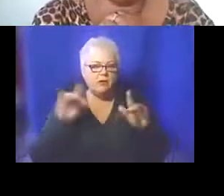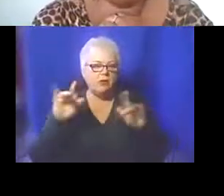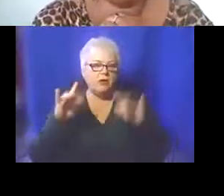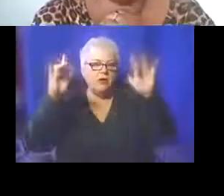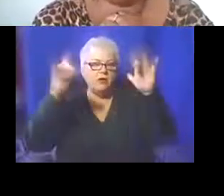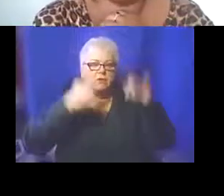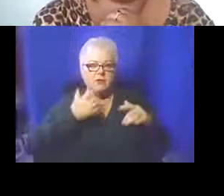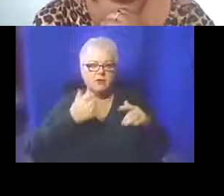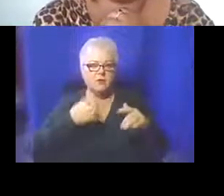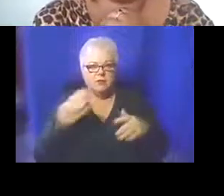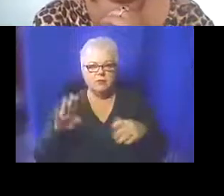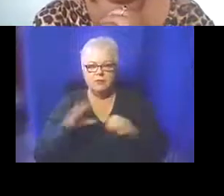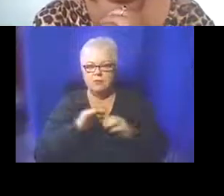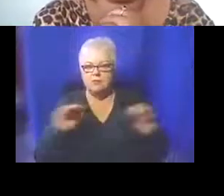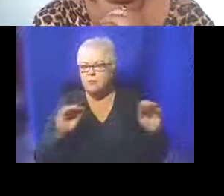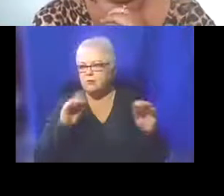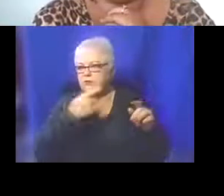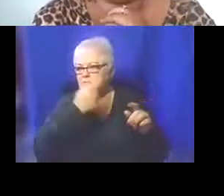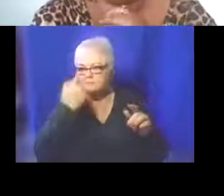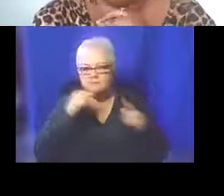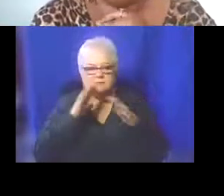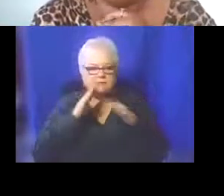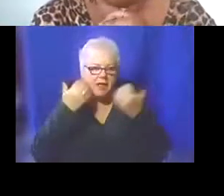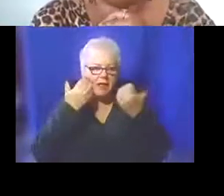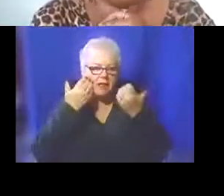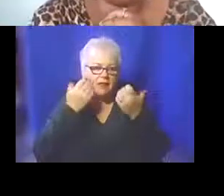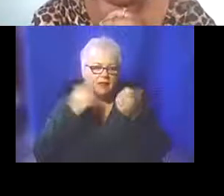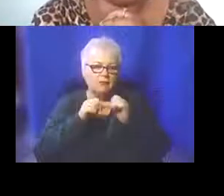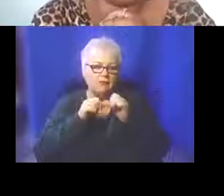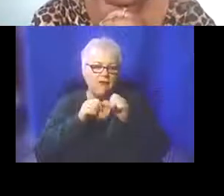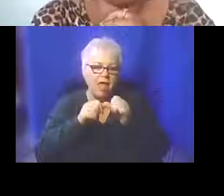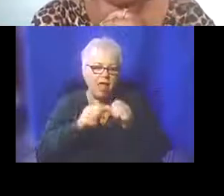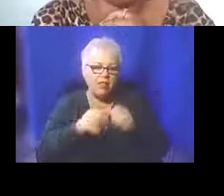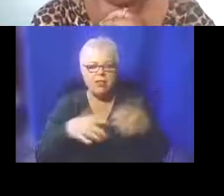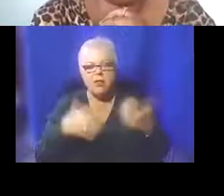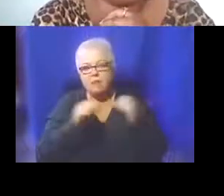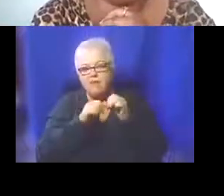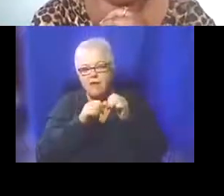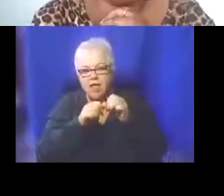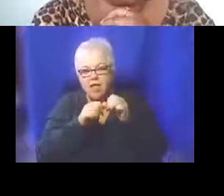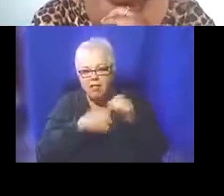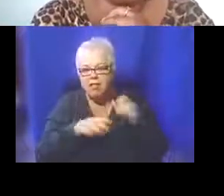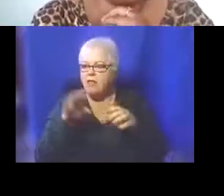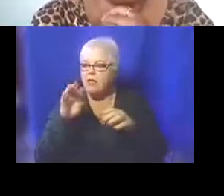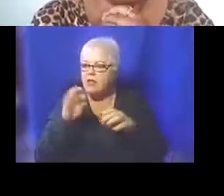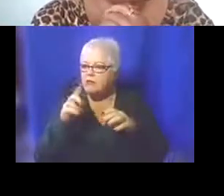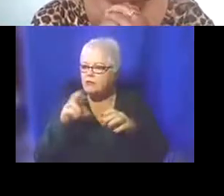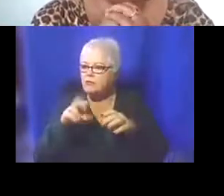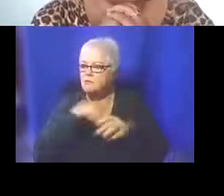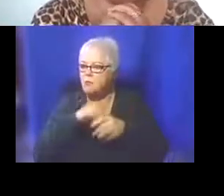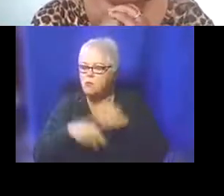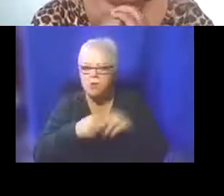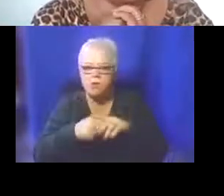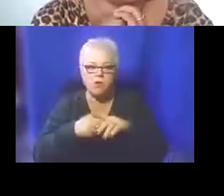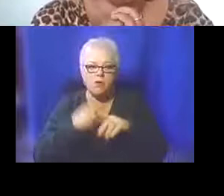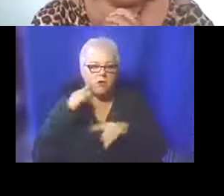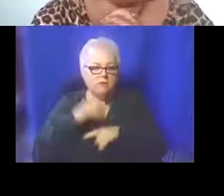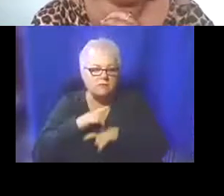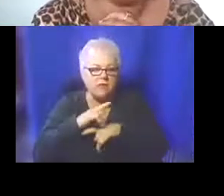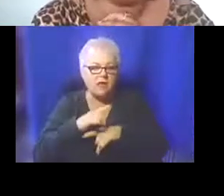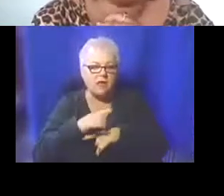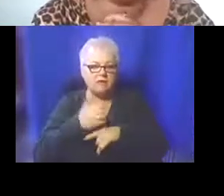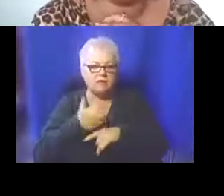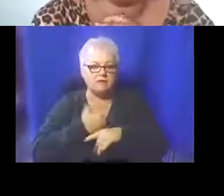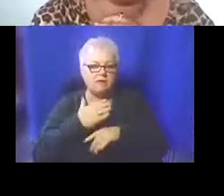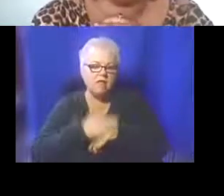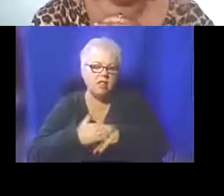blue, no smiling faces, prevail. Prevail across the editors of the world who are obsessed, self-honeying, and self-crowned